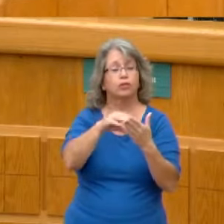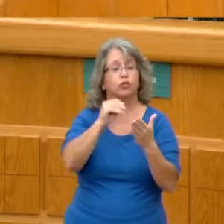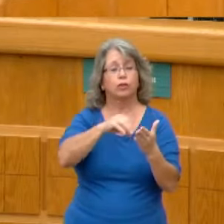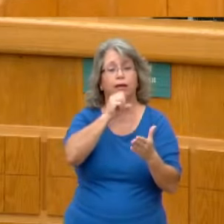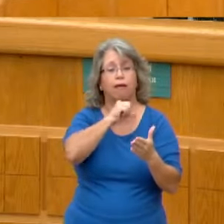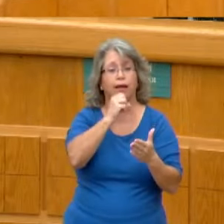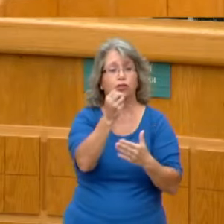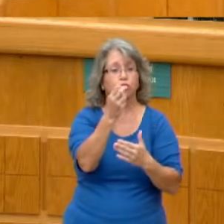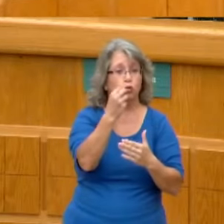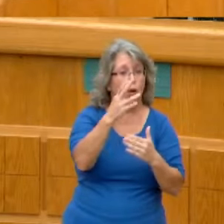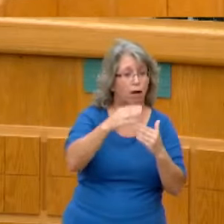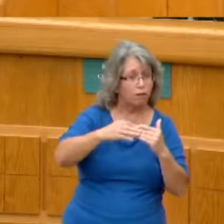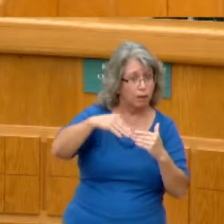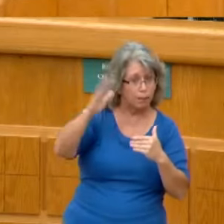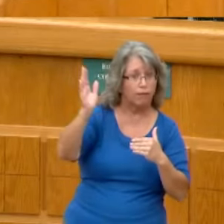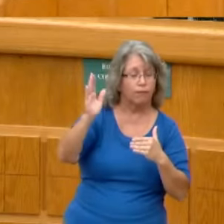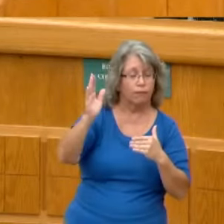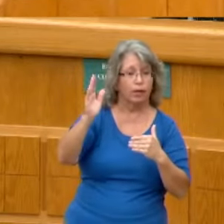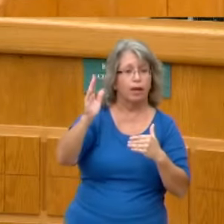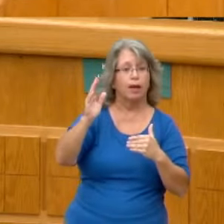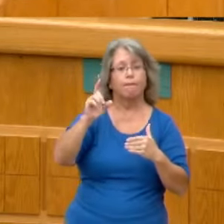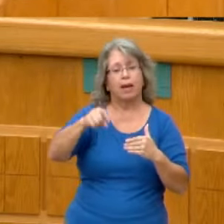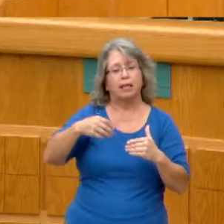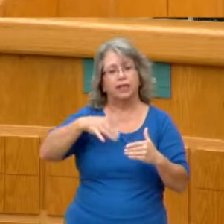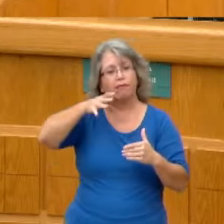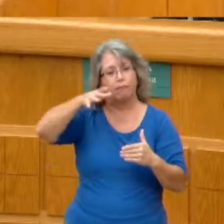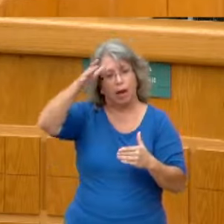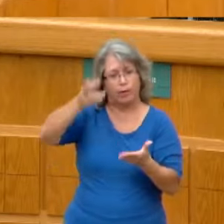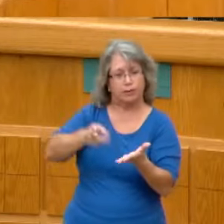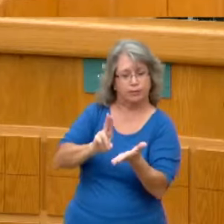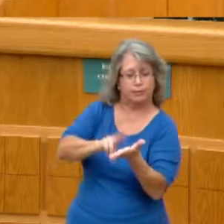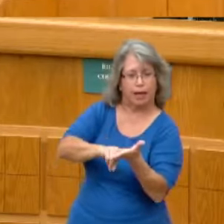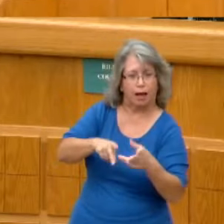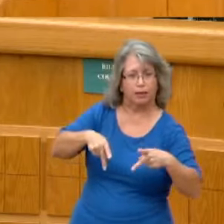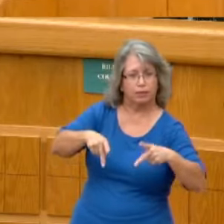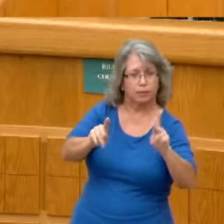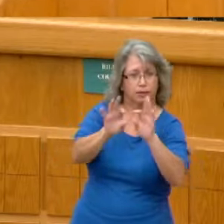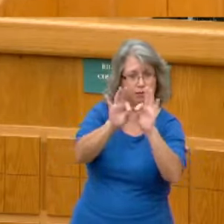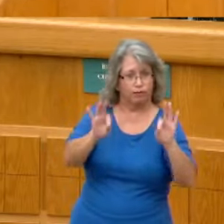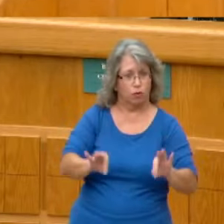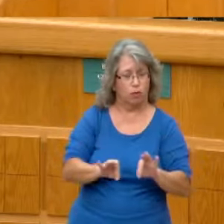and that also have a parent consent form signed. You can find